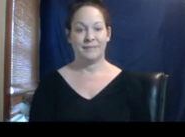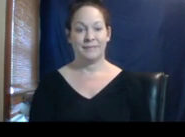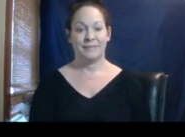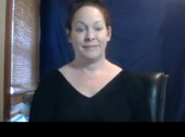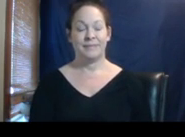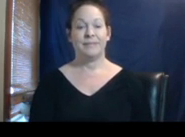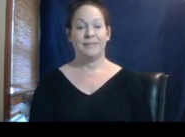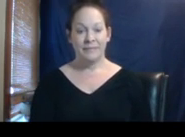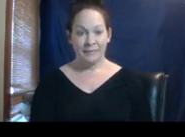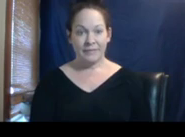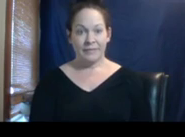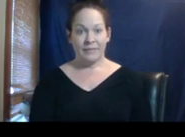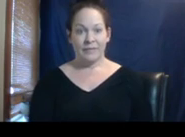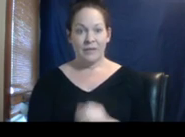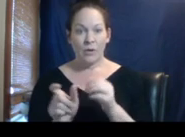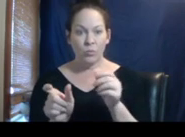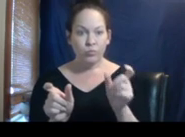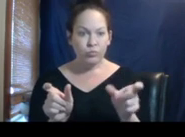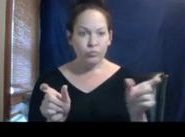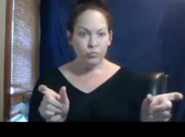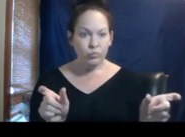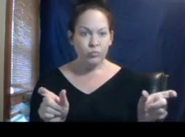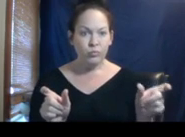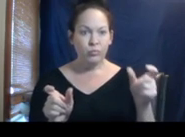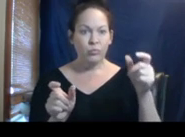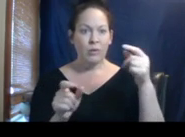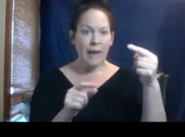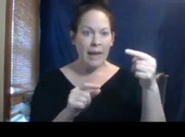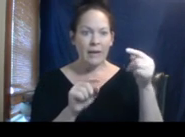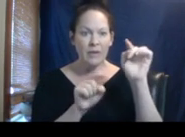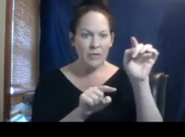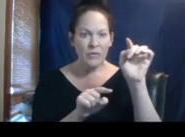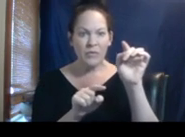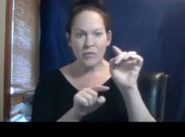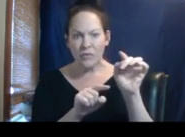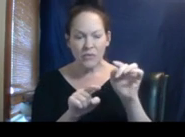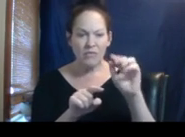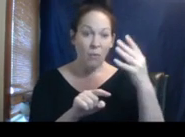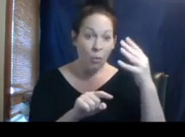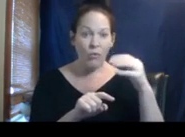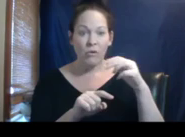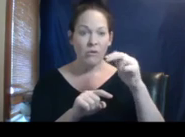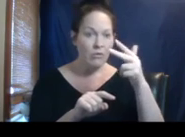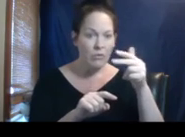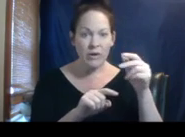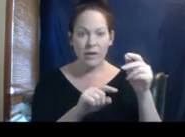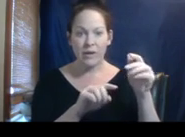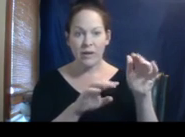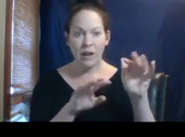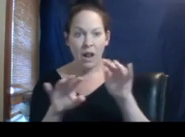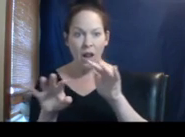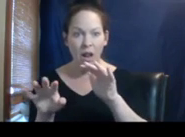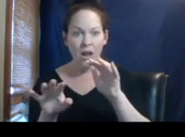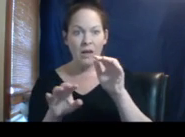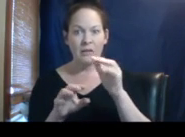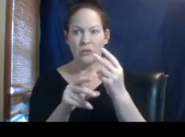Alright, so let's see. Did I put 3 in? So negative 3 to the 4th, 3 to the 4th, 4 times